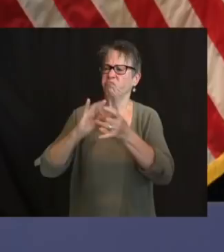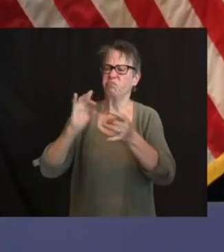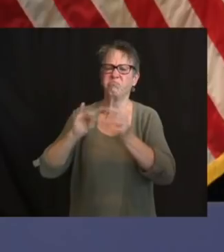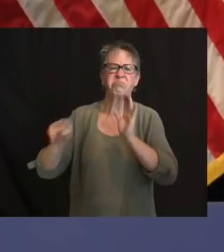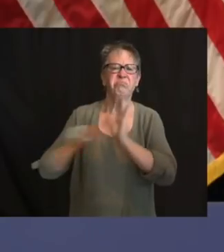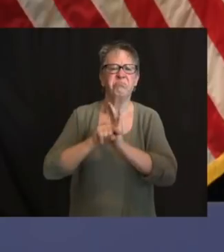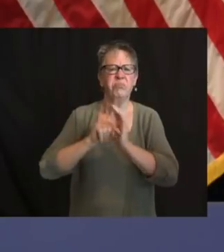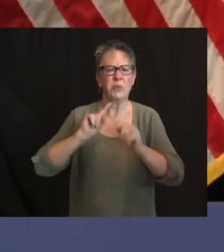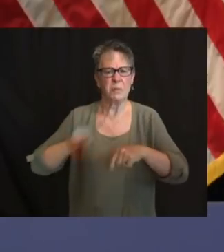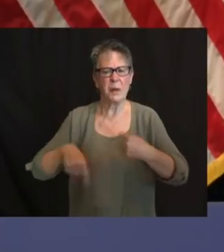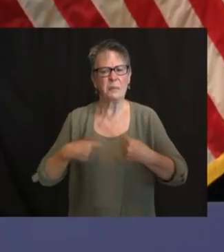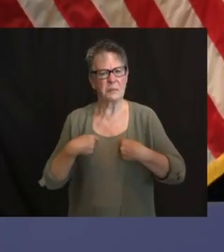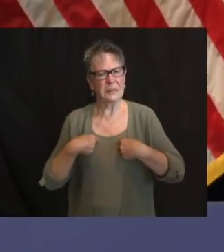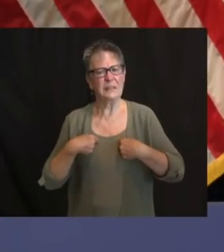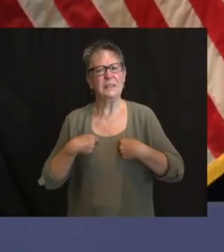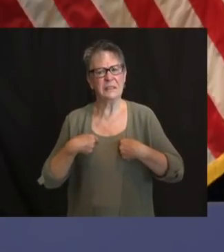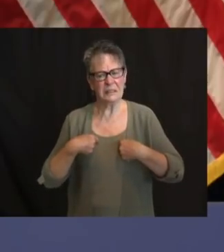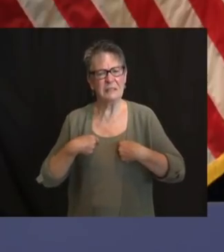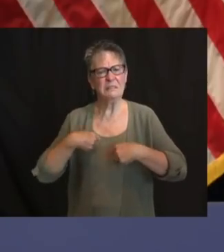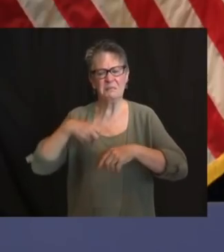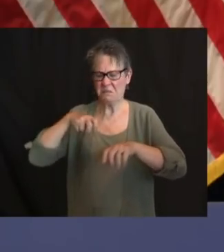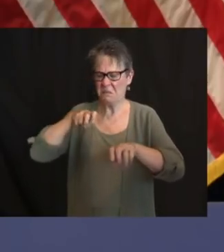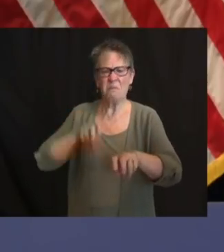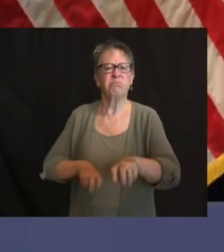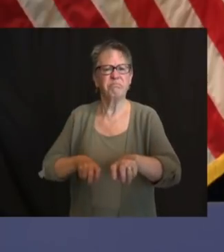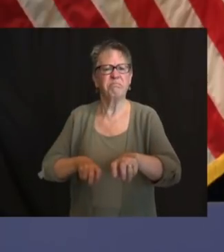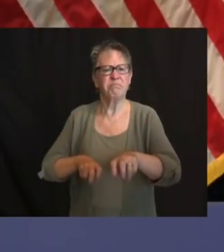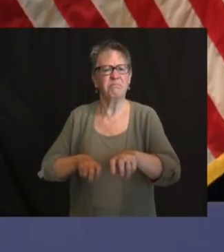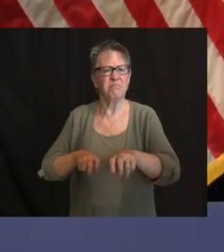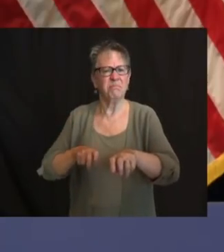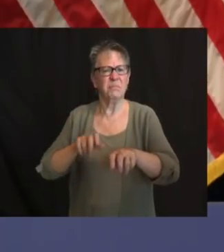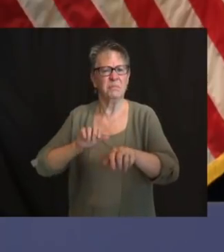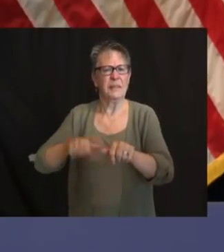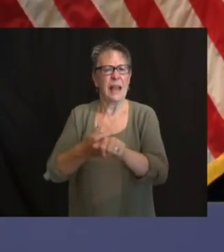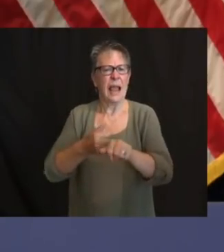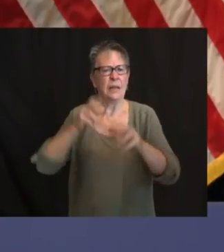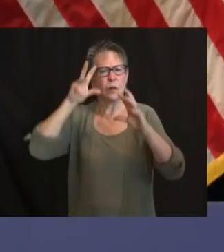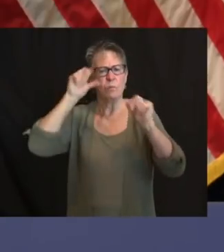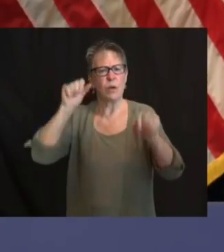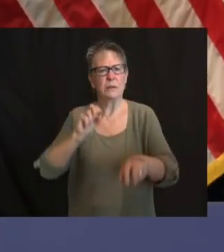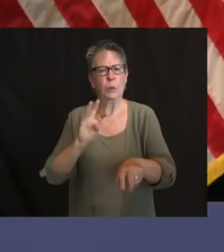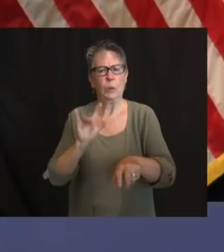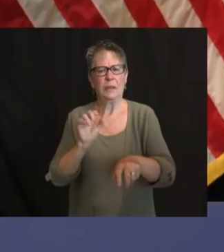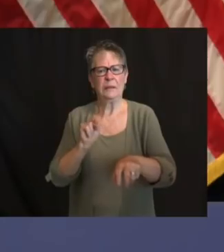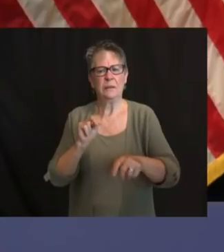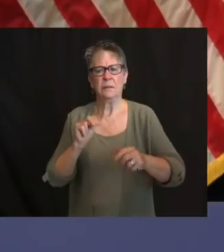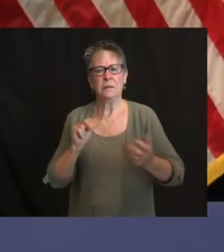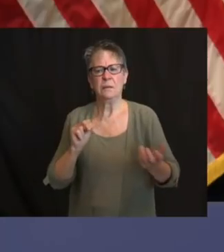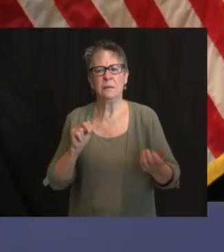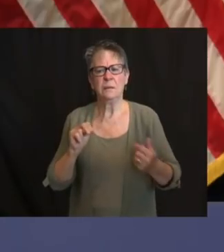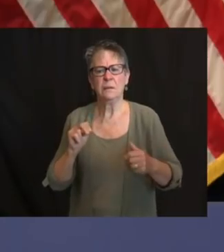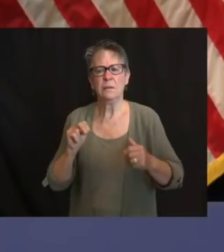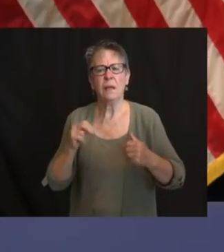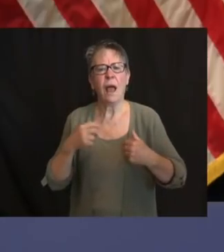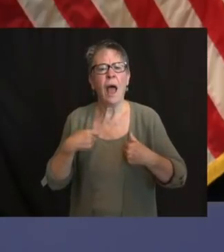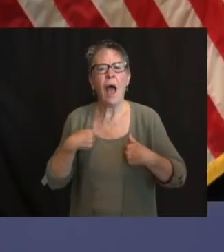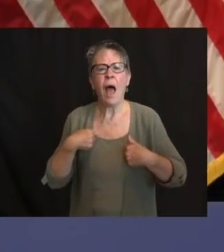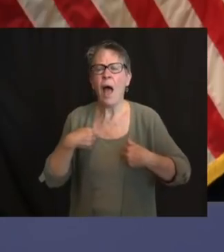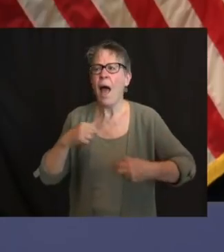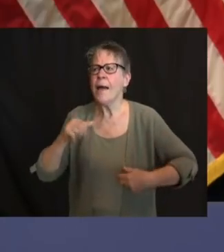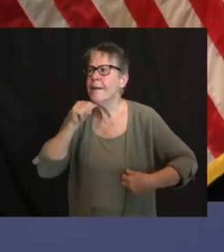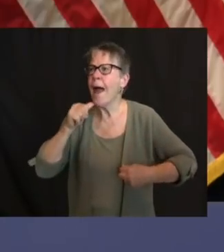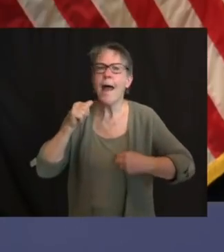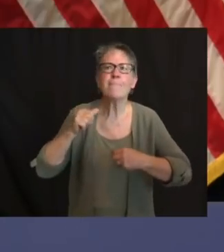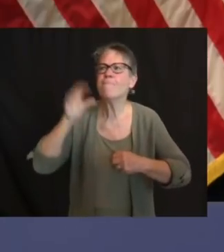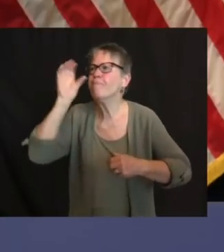It's a good question. I don't want you to think that I sought out a Woodrow Wilson desk, though, to pose behind. That's the desk I sit behind every